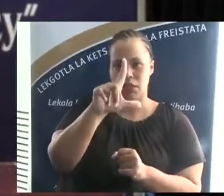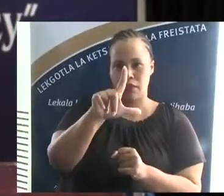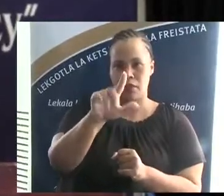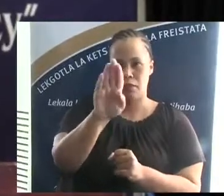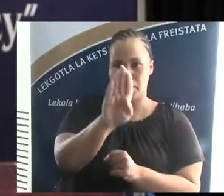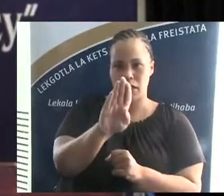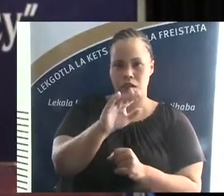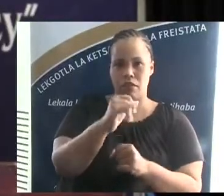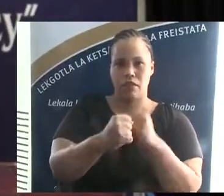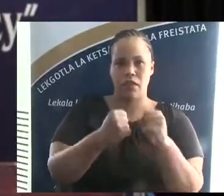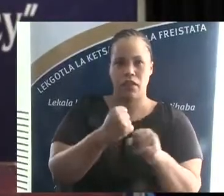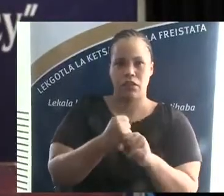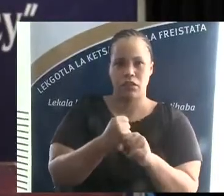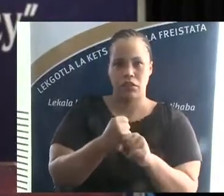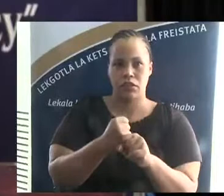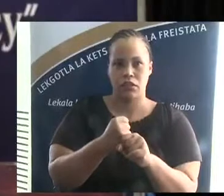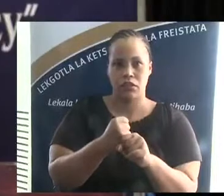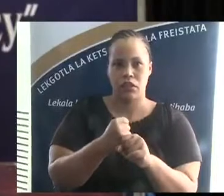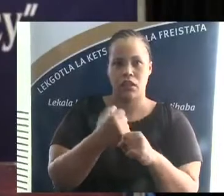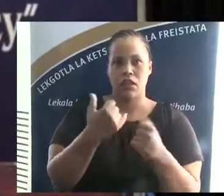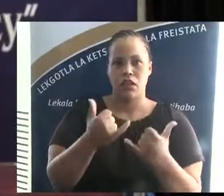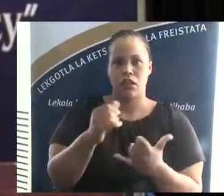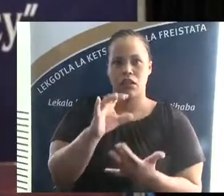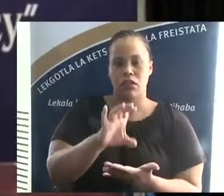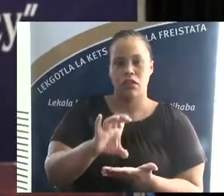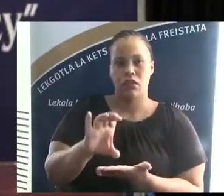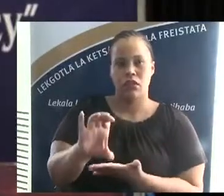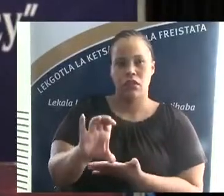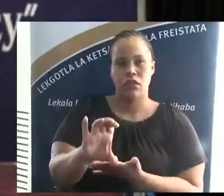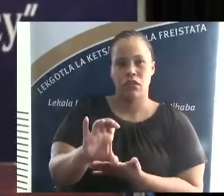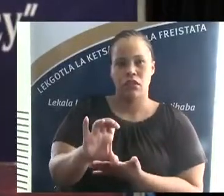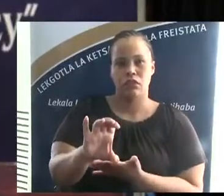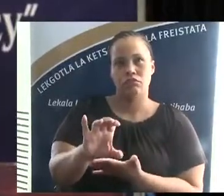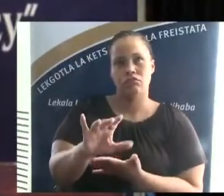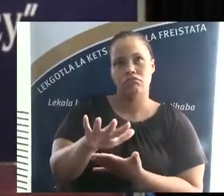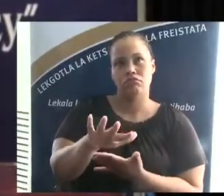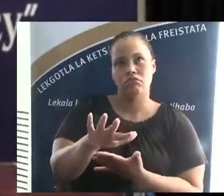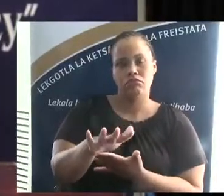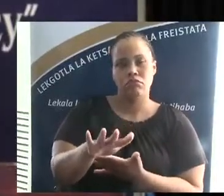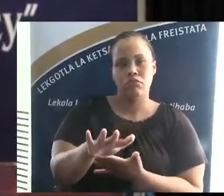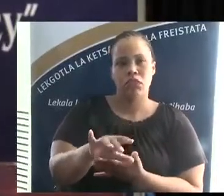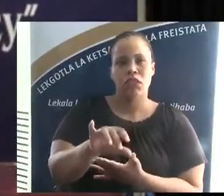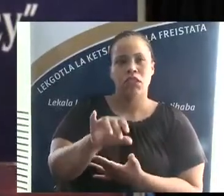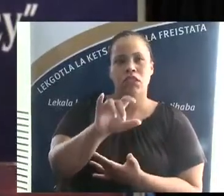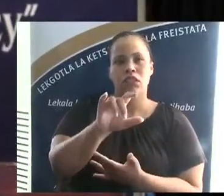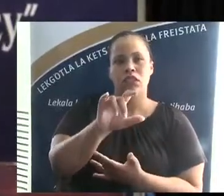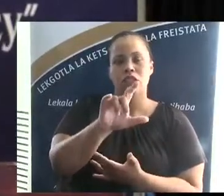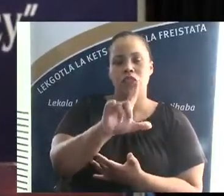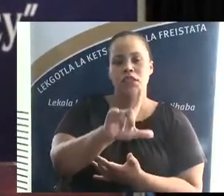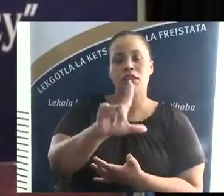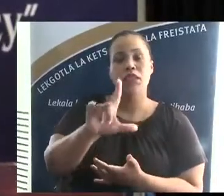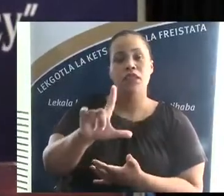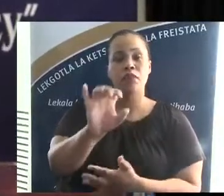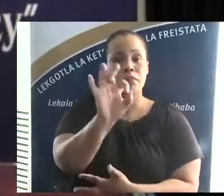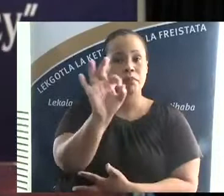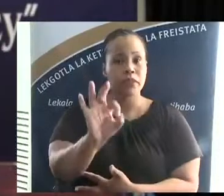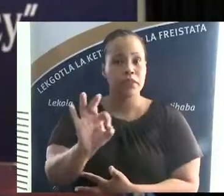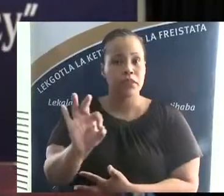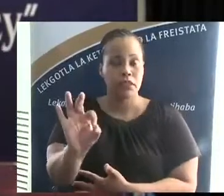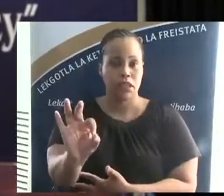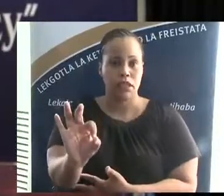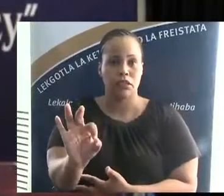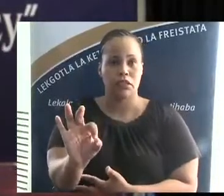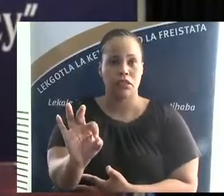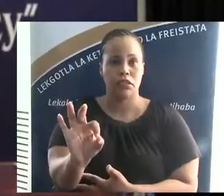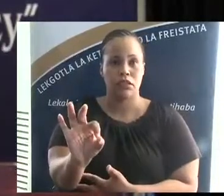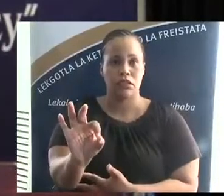in the outer years. The allocation represents an average proportionate share of 77% of the total